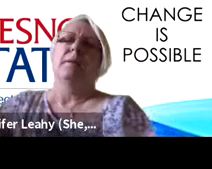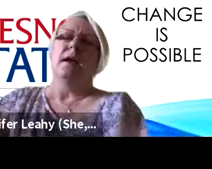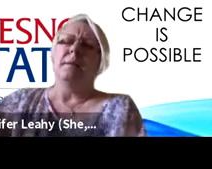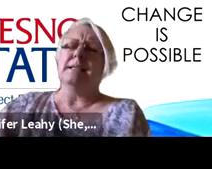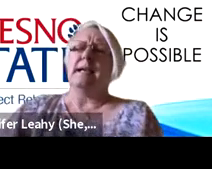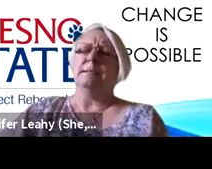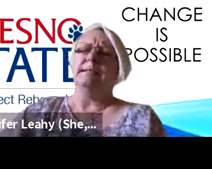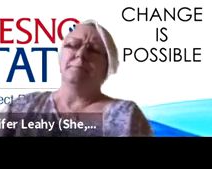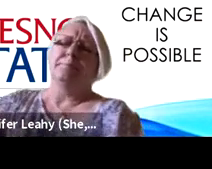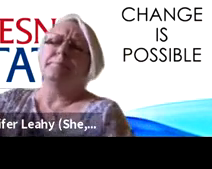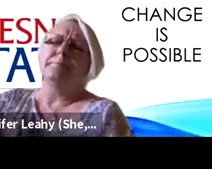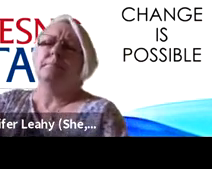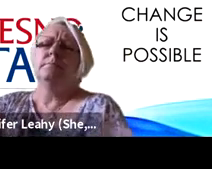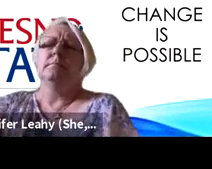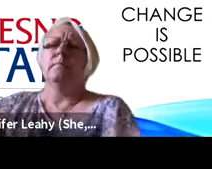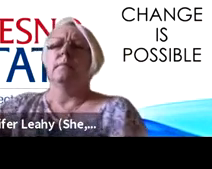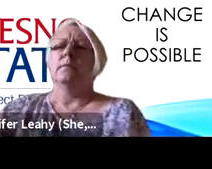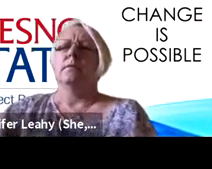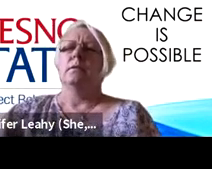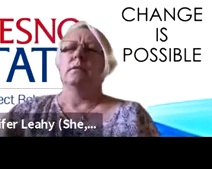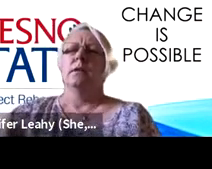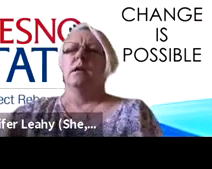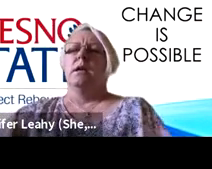pipeline. Next slide, please.